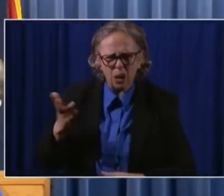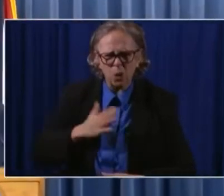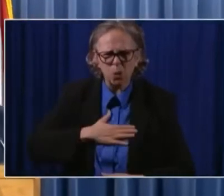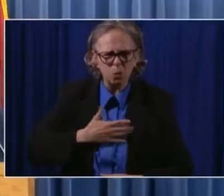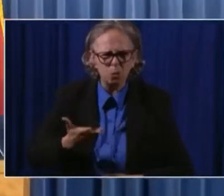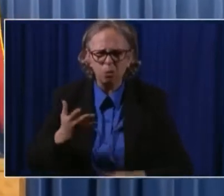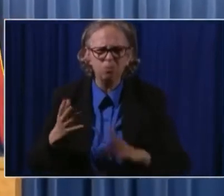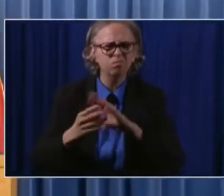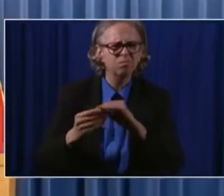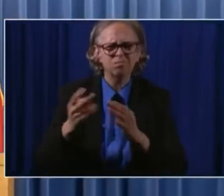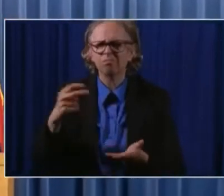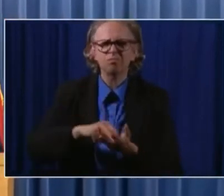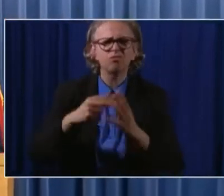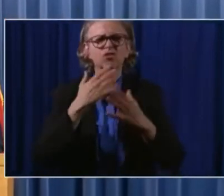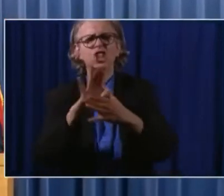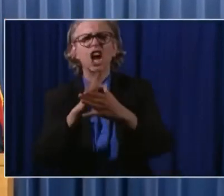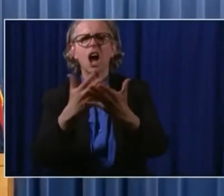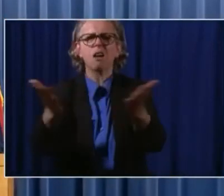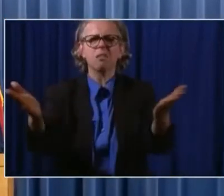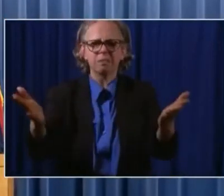story?